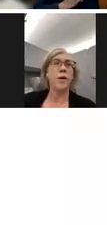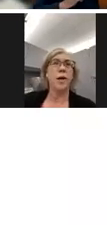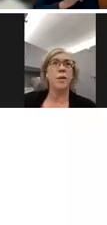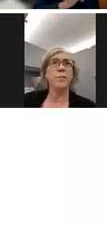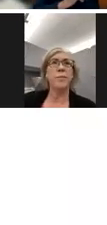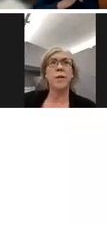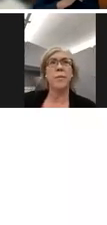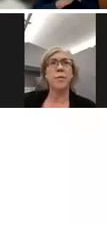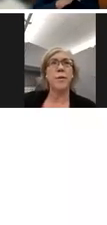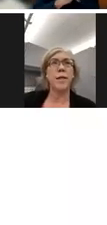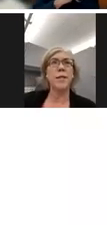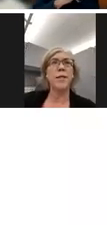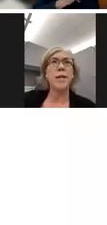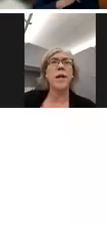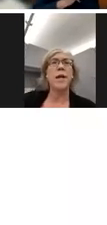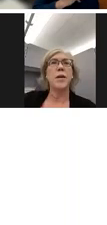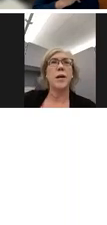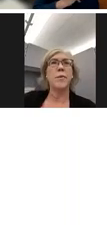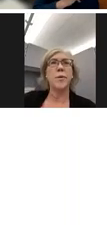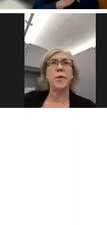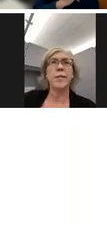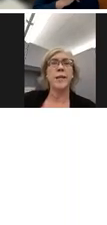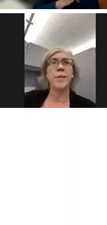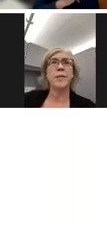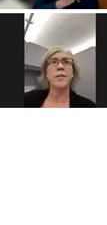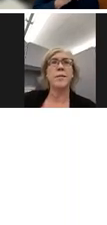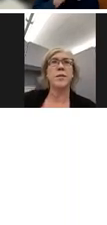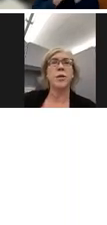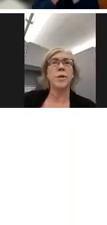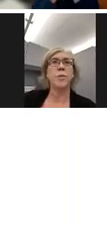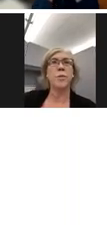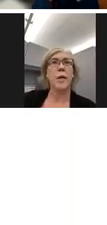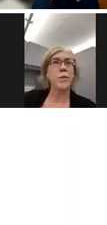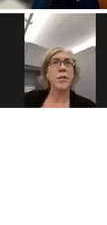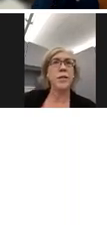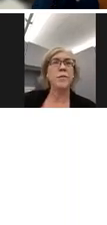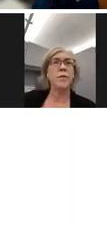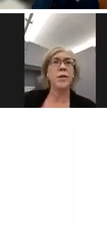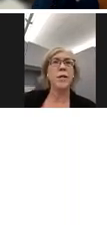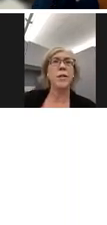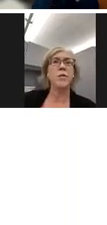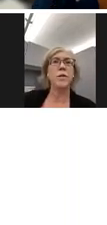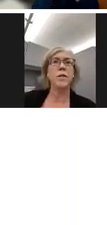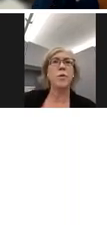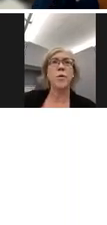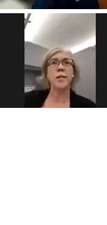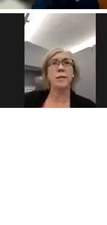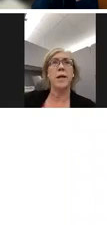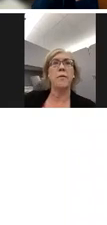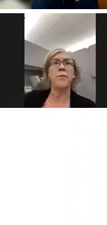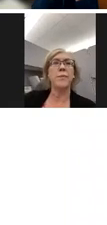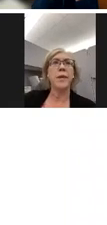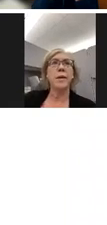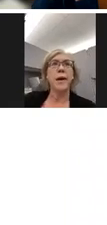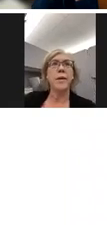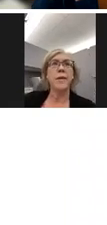our approved lists, career assessments to determine interest of where an individual is or skill